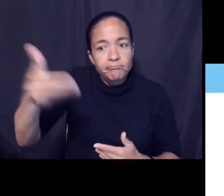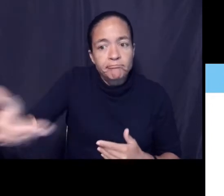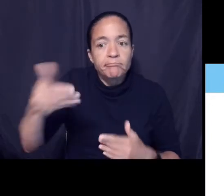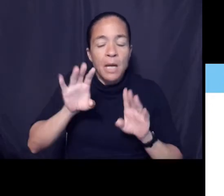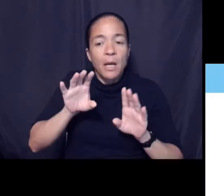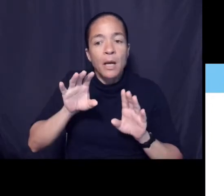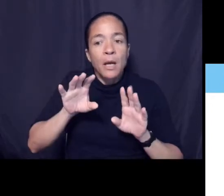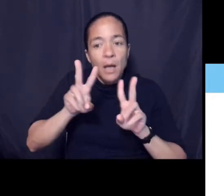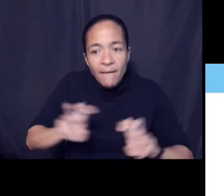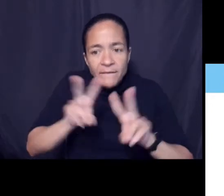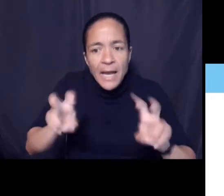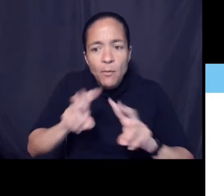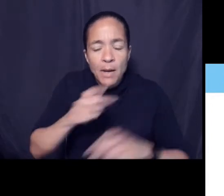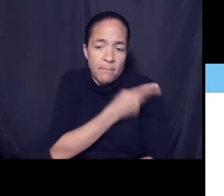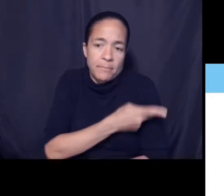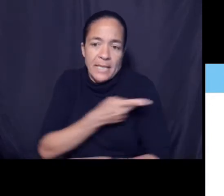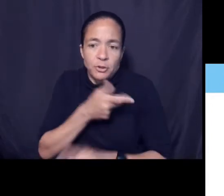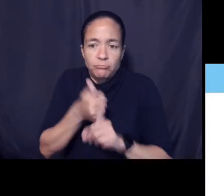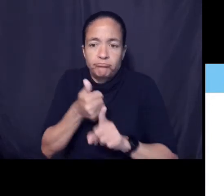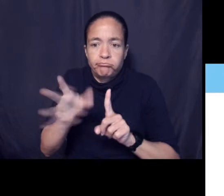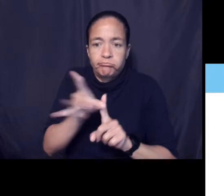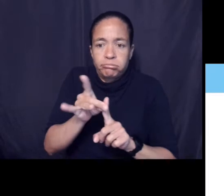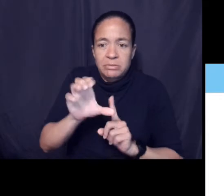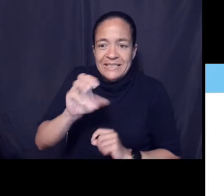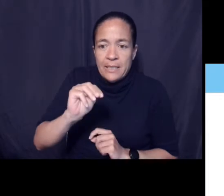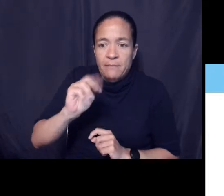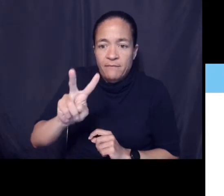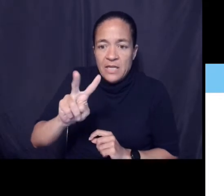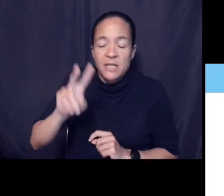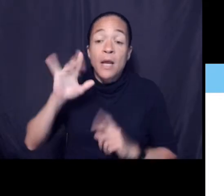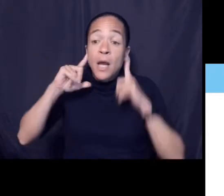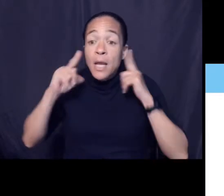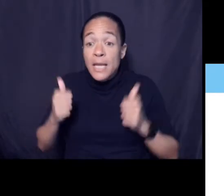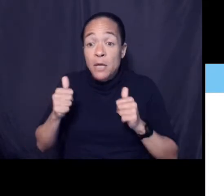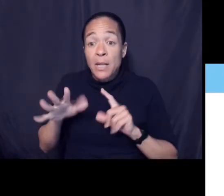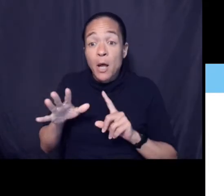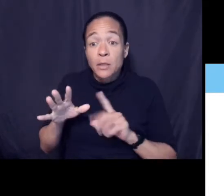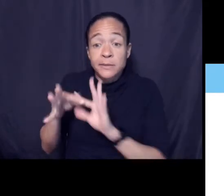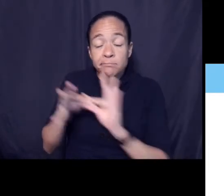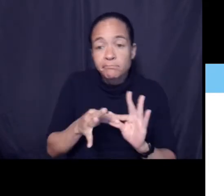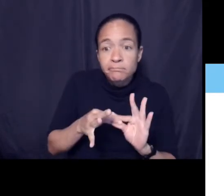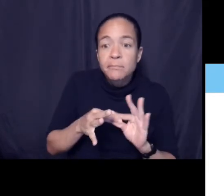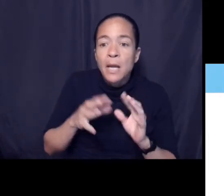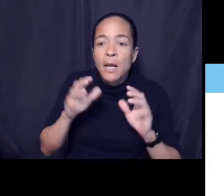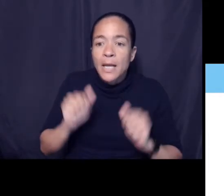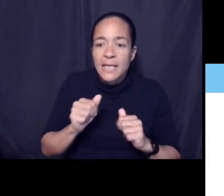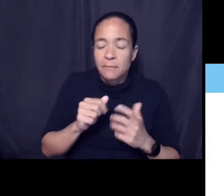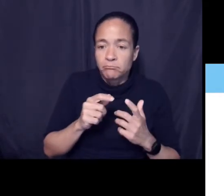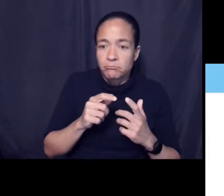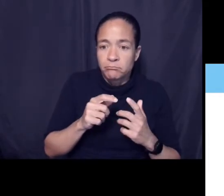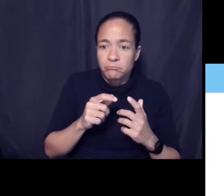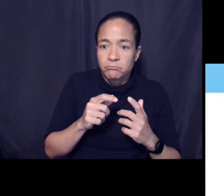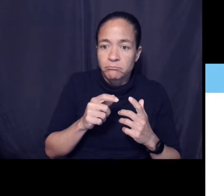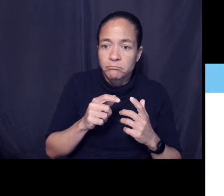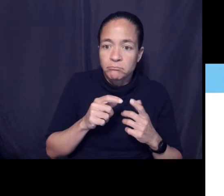patients with congenital CMV. Hearing loss associated with congenital CMV can be congenital or present